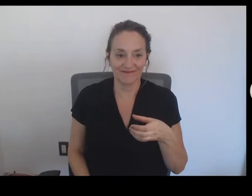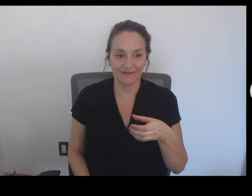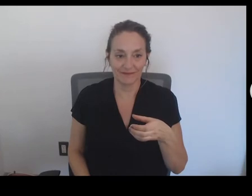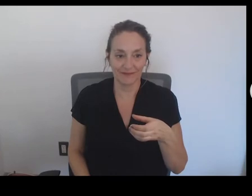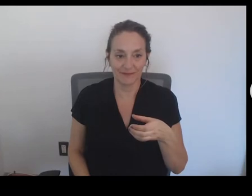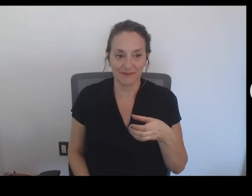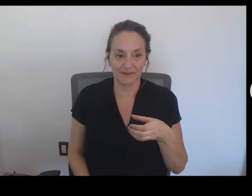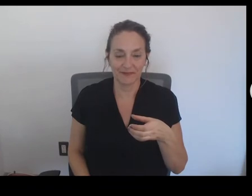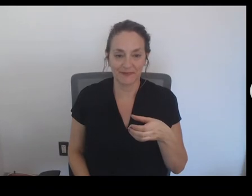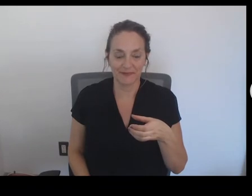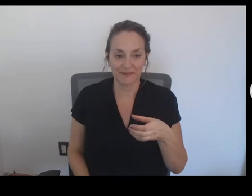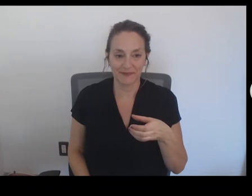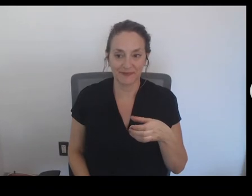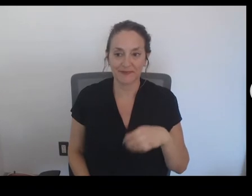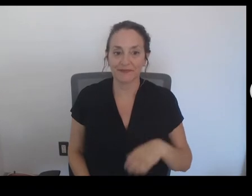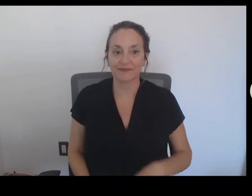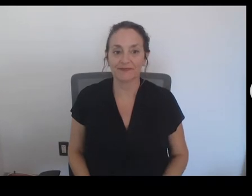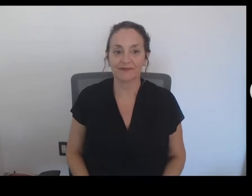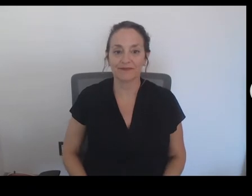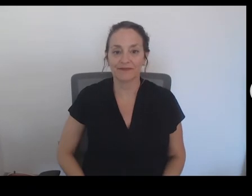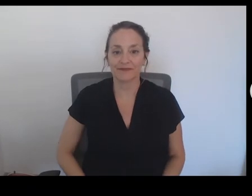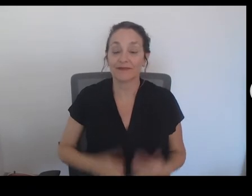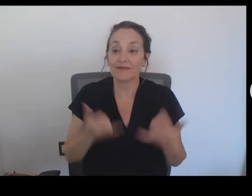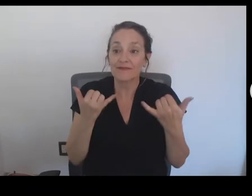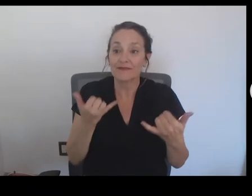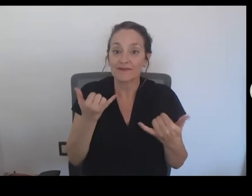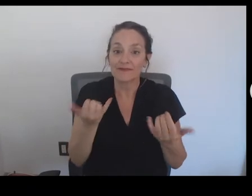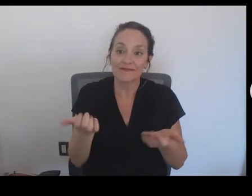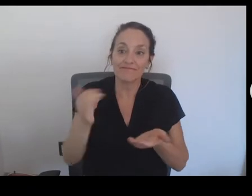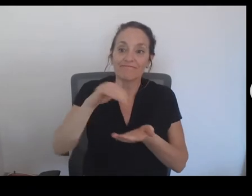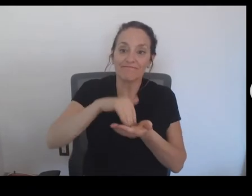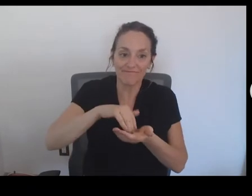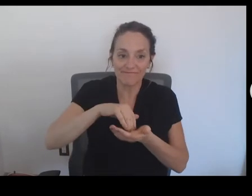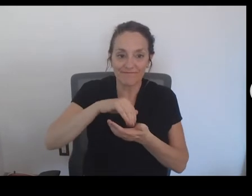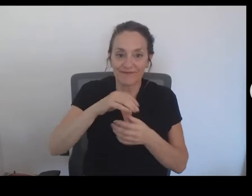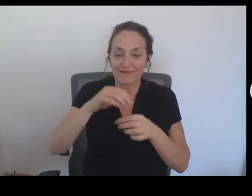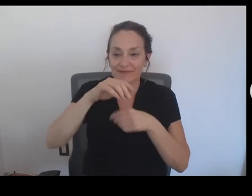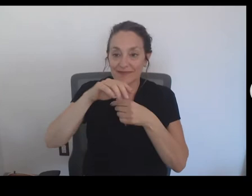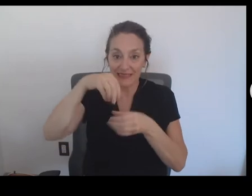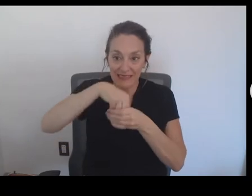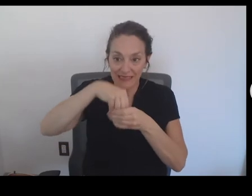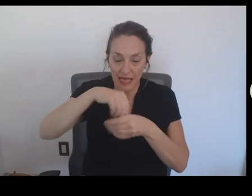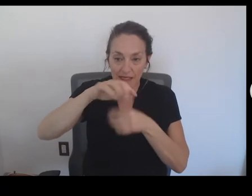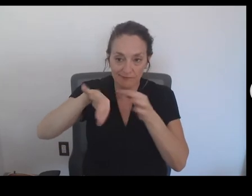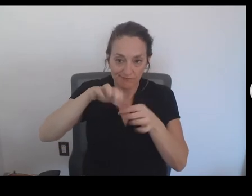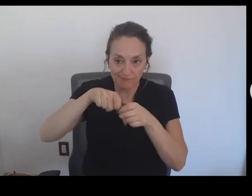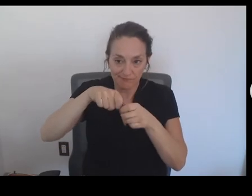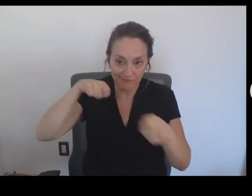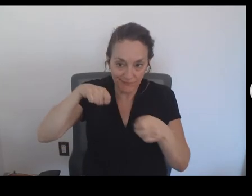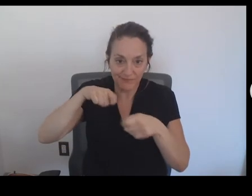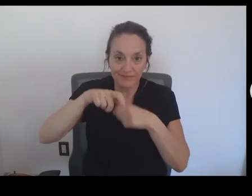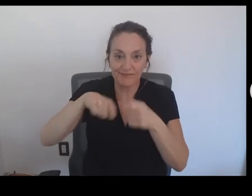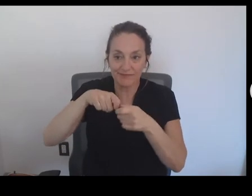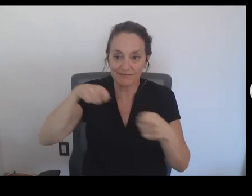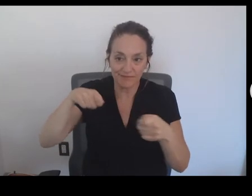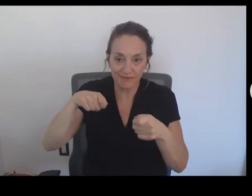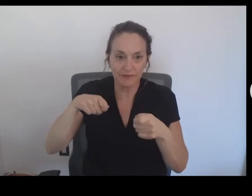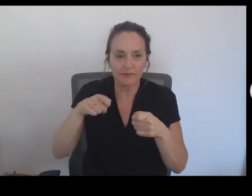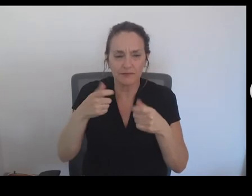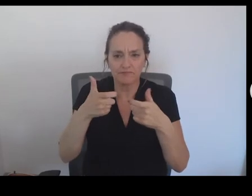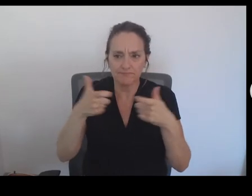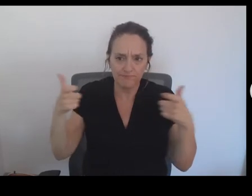can reach it, tie another double knot in the end so that there's a nice big